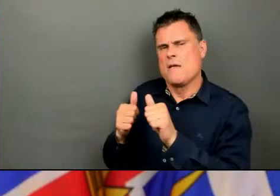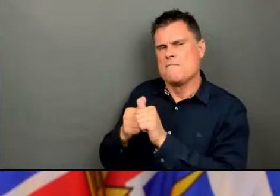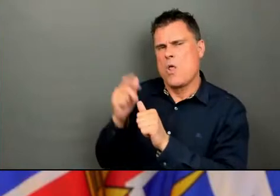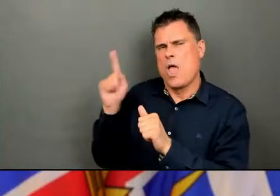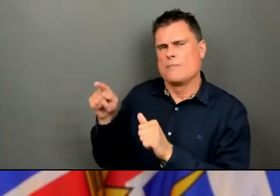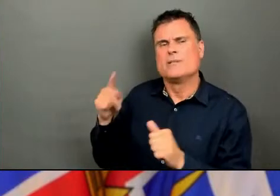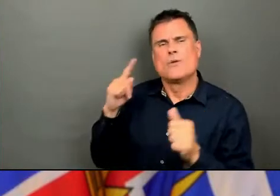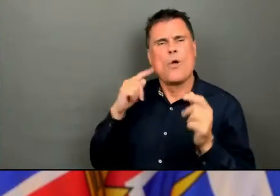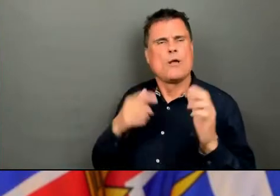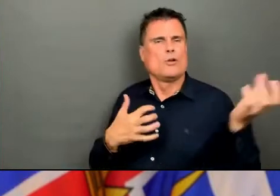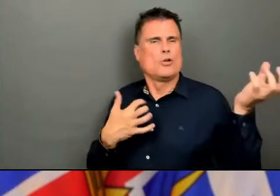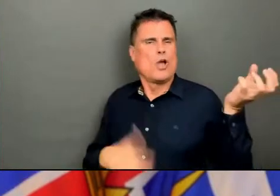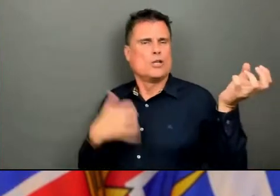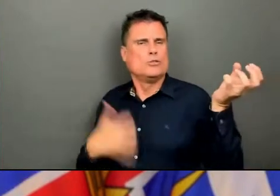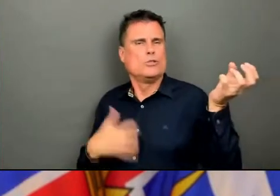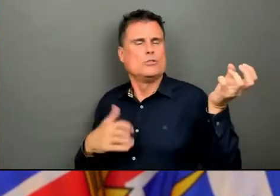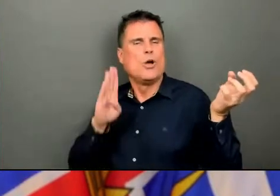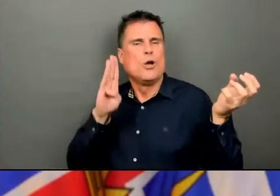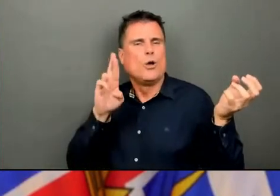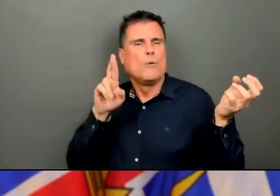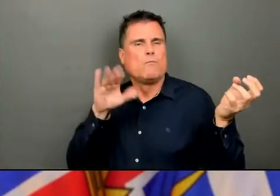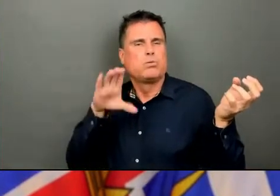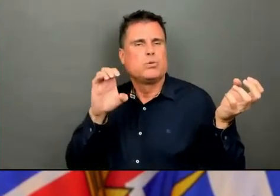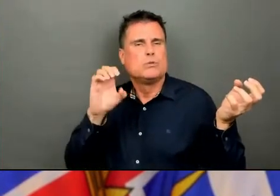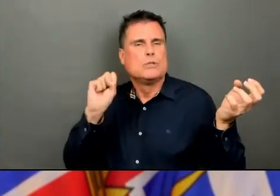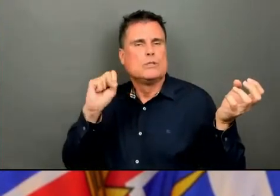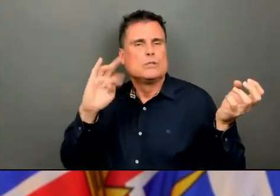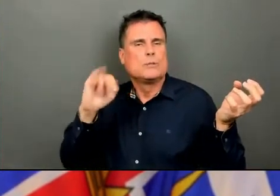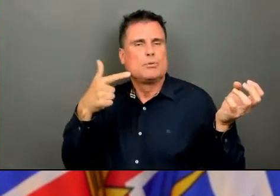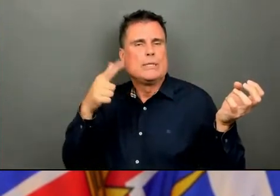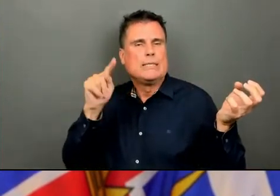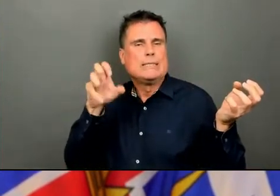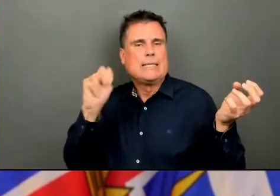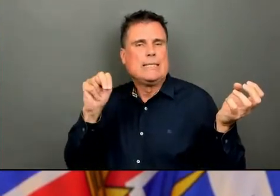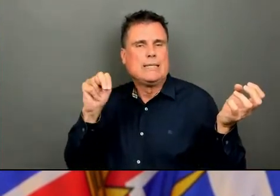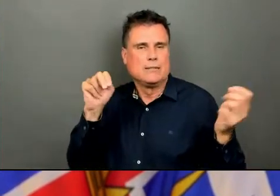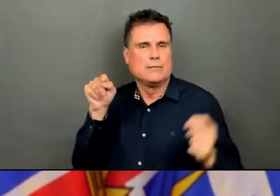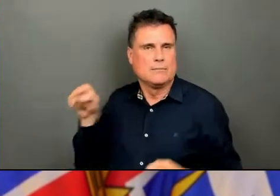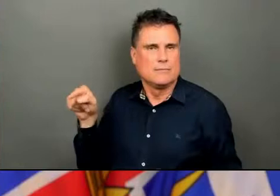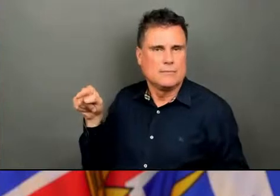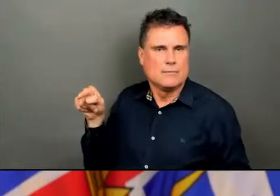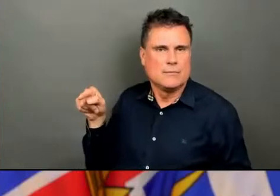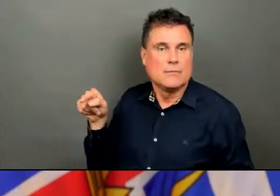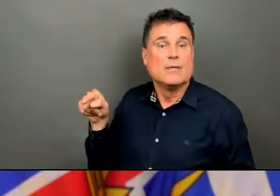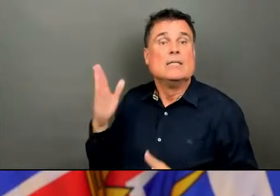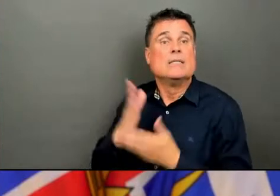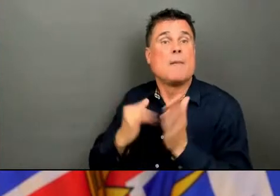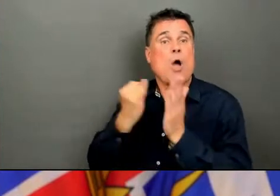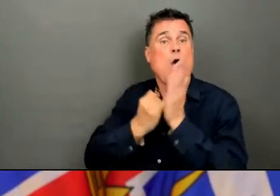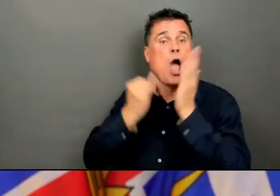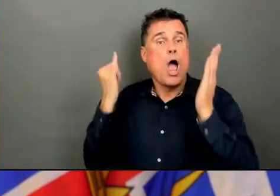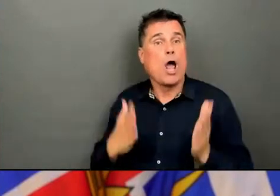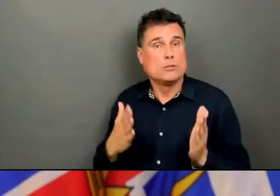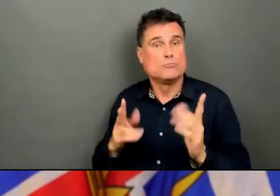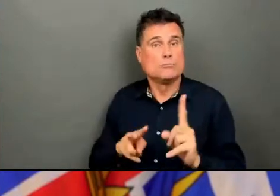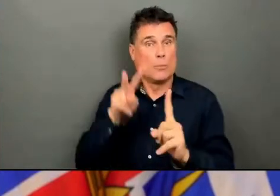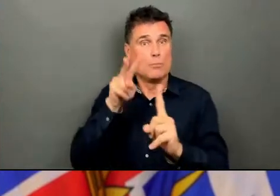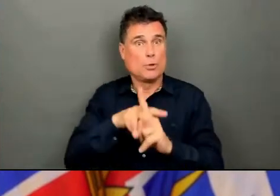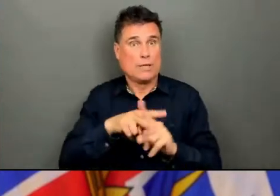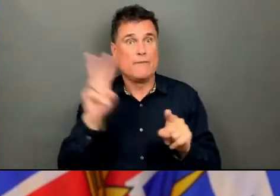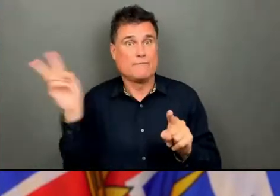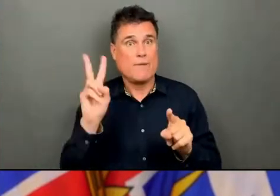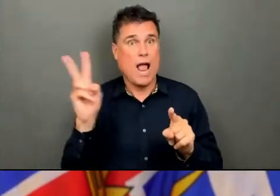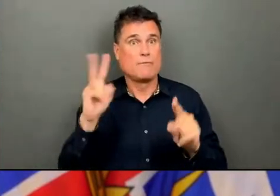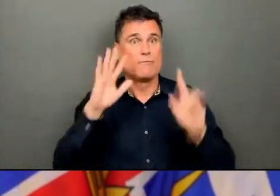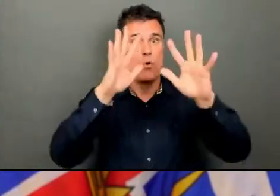concert venue aspect of everything. Some high-profile artists have already booked performances this fall in large Vancouver venues. So